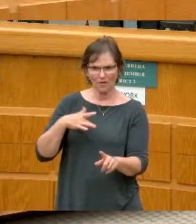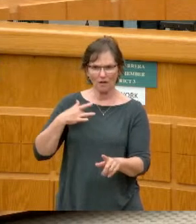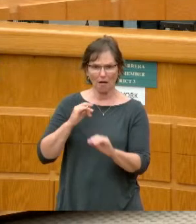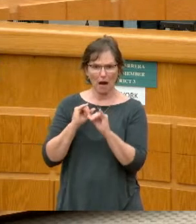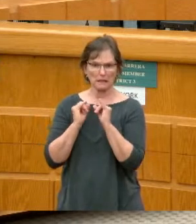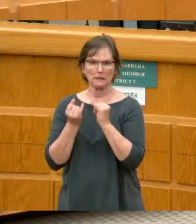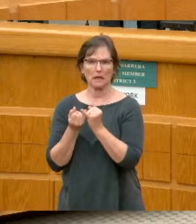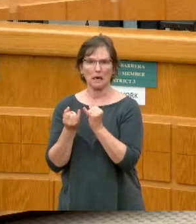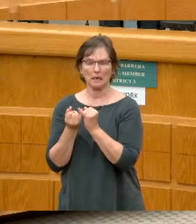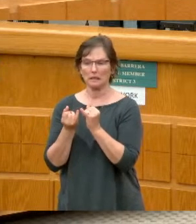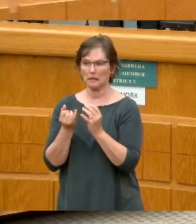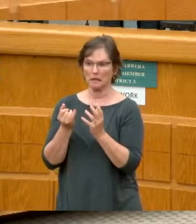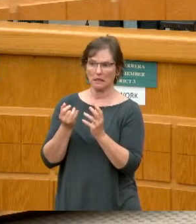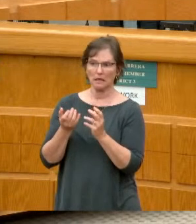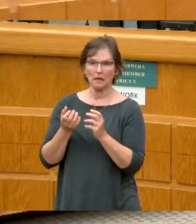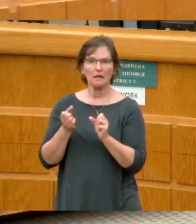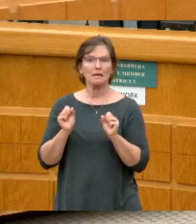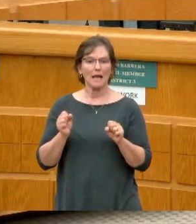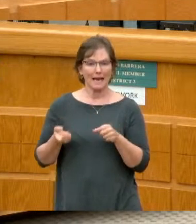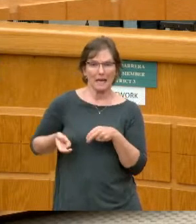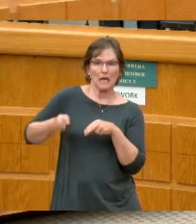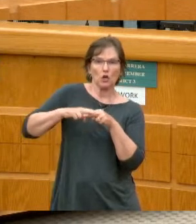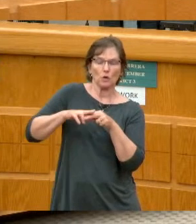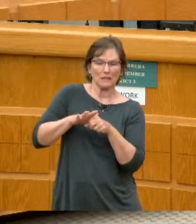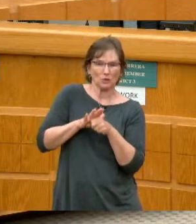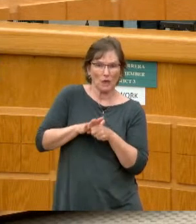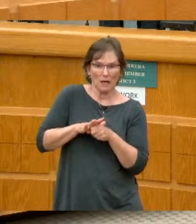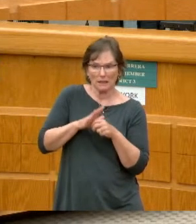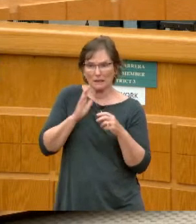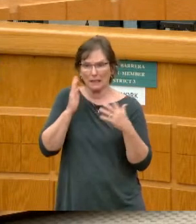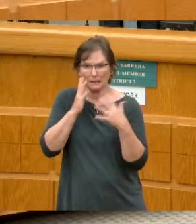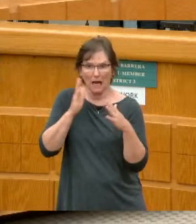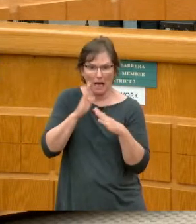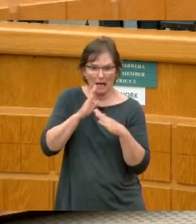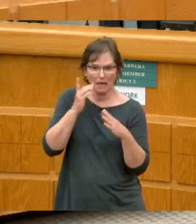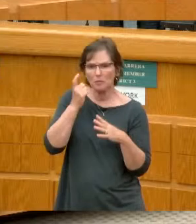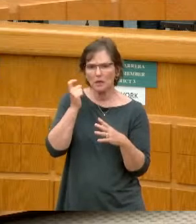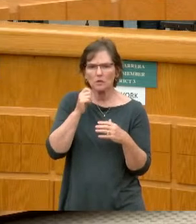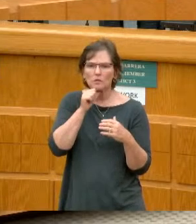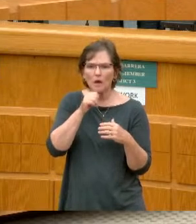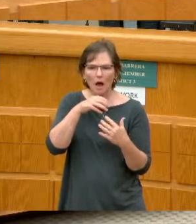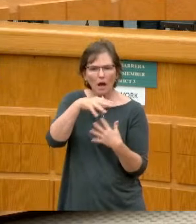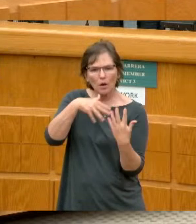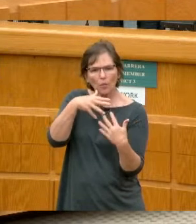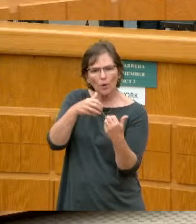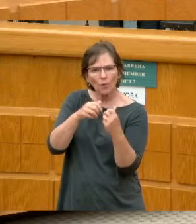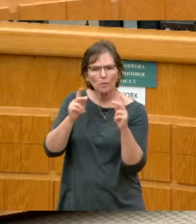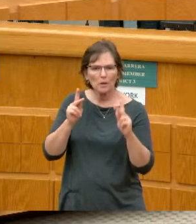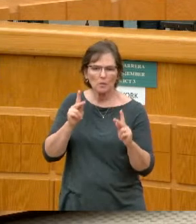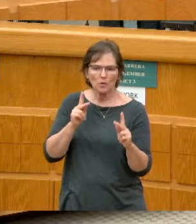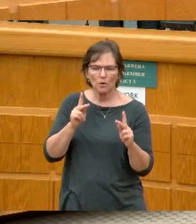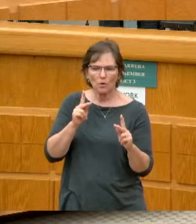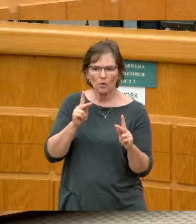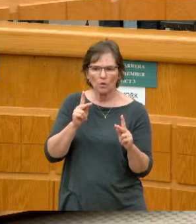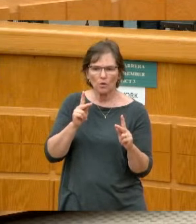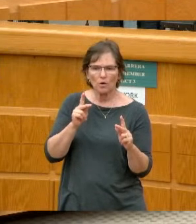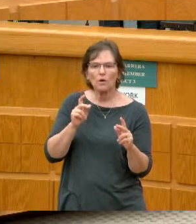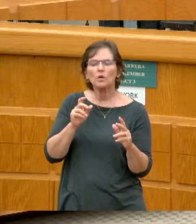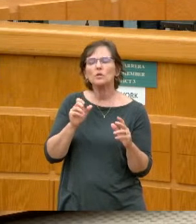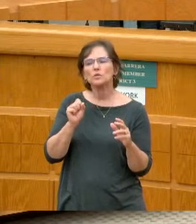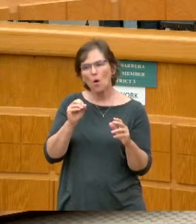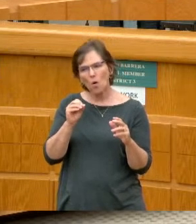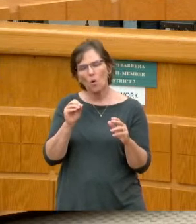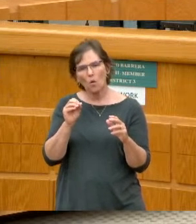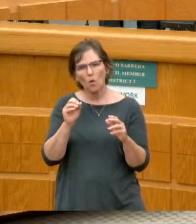my own family. And so public health actions like social distancing can be incredibly wonderful to save